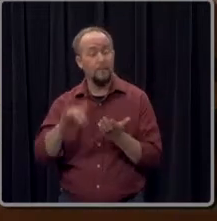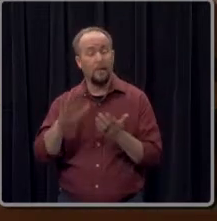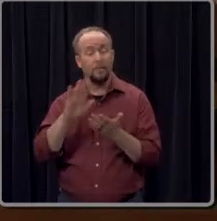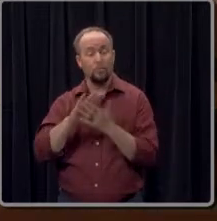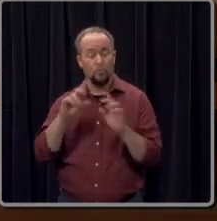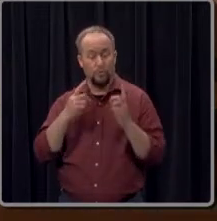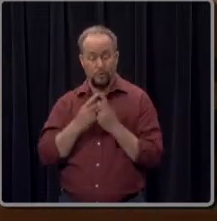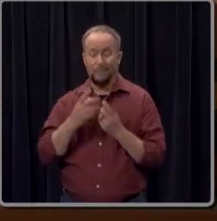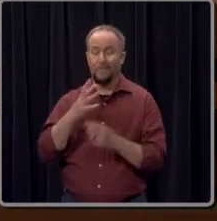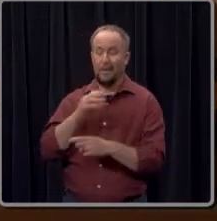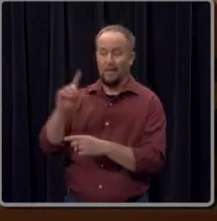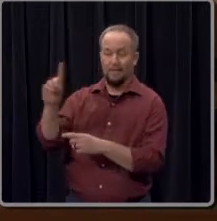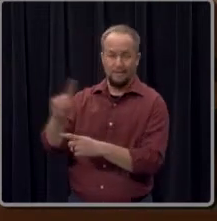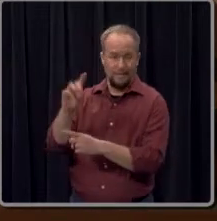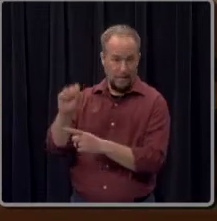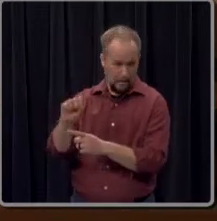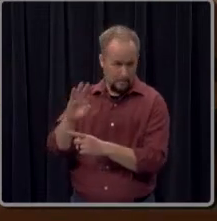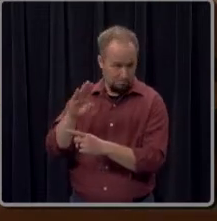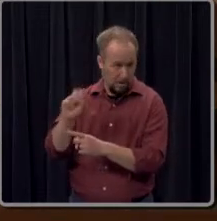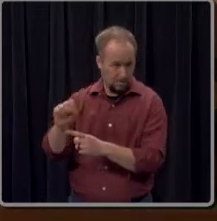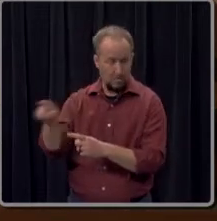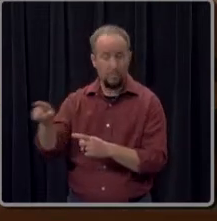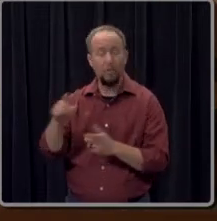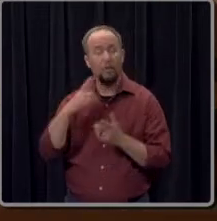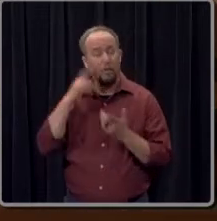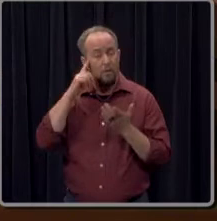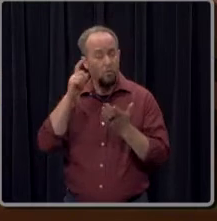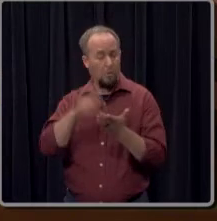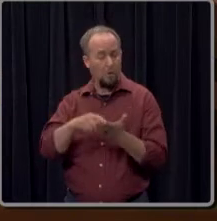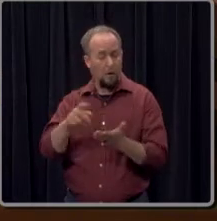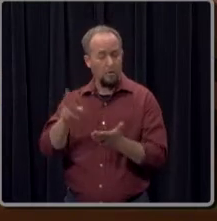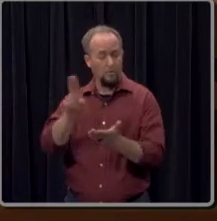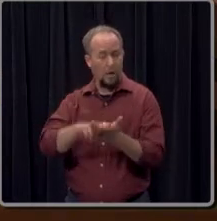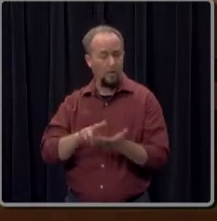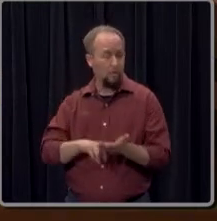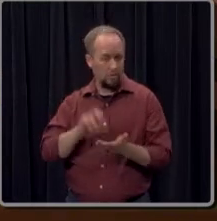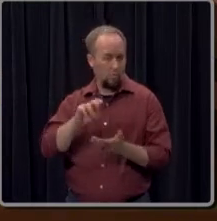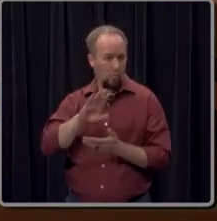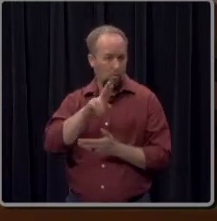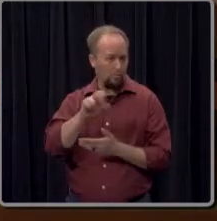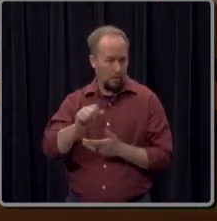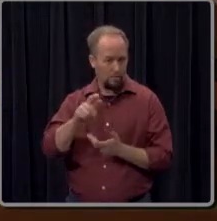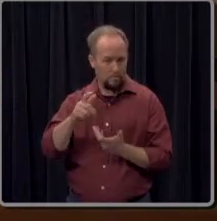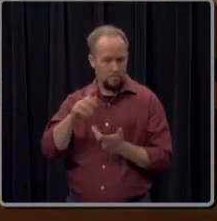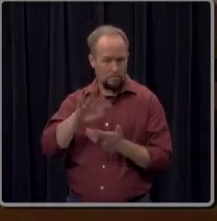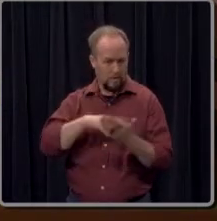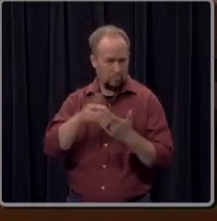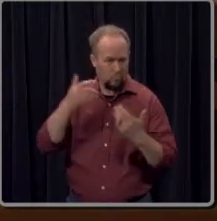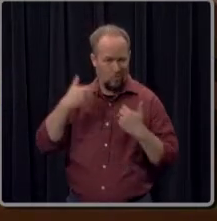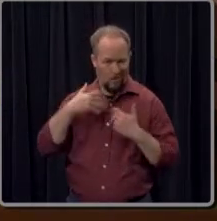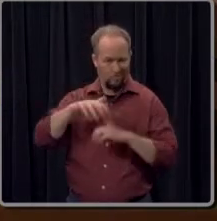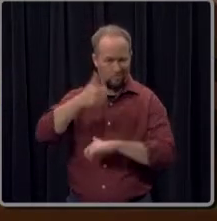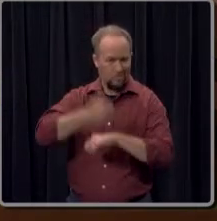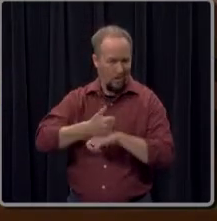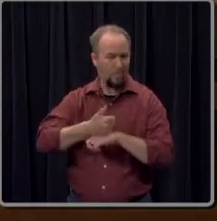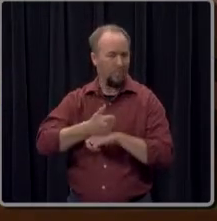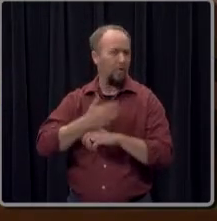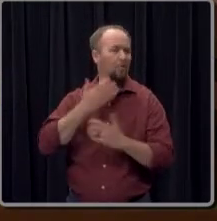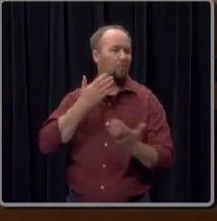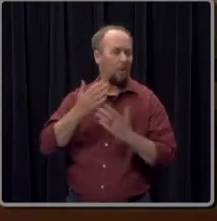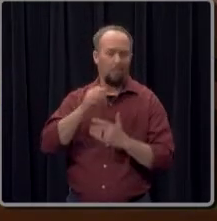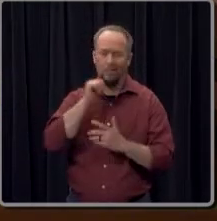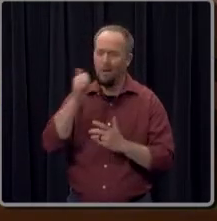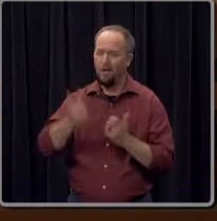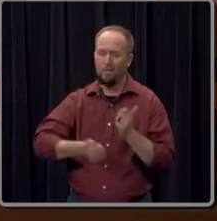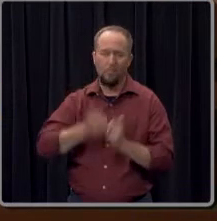both recognize that the contract or the busing mechanisms we had in place as a school system were probably not the